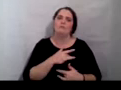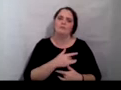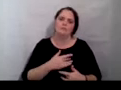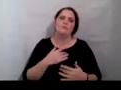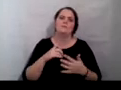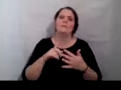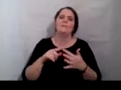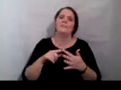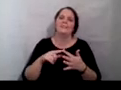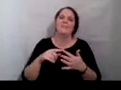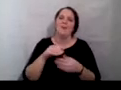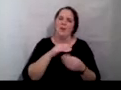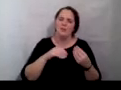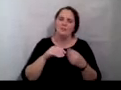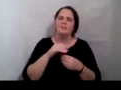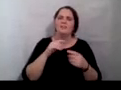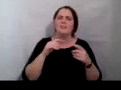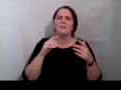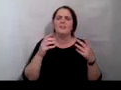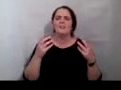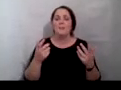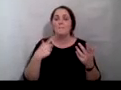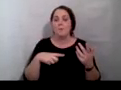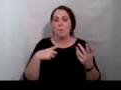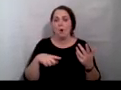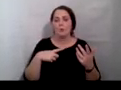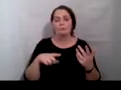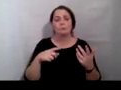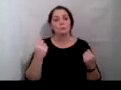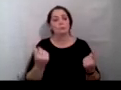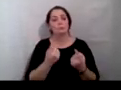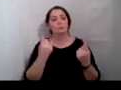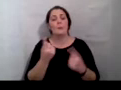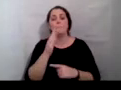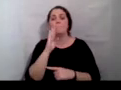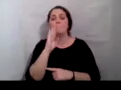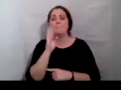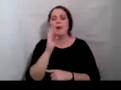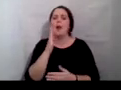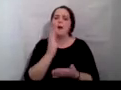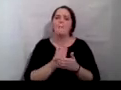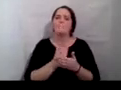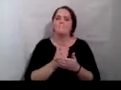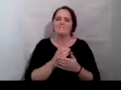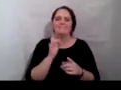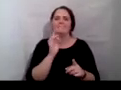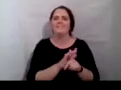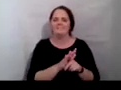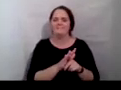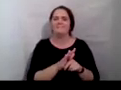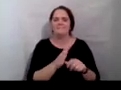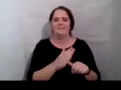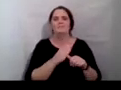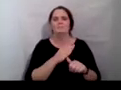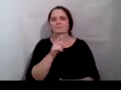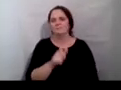academic literature. And of course, this is because it was from an Indigenous person who was speaking about, wasn't calling